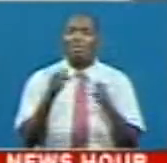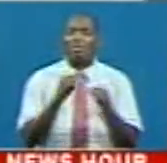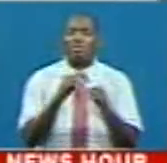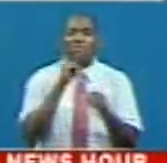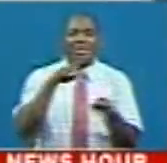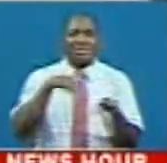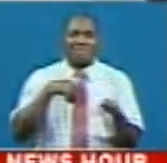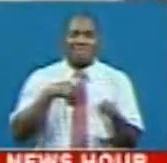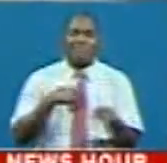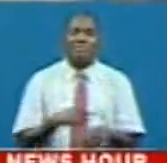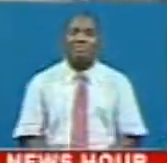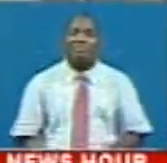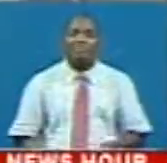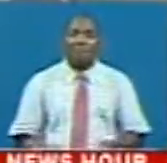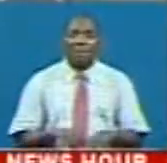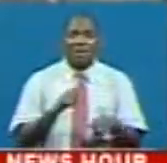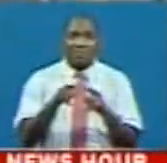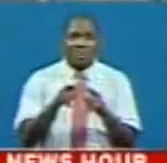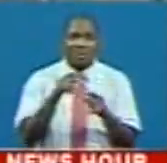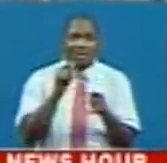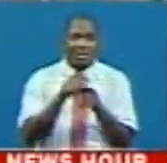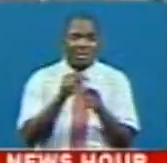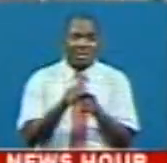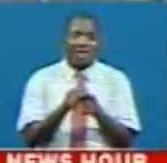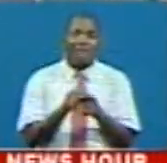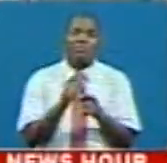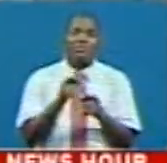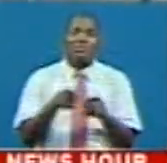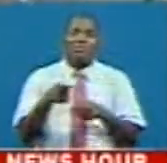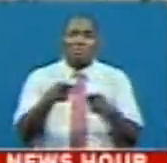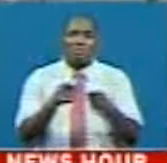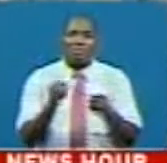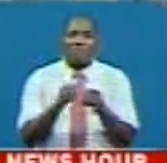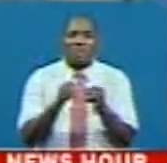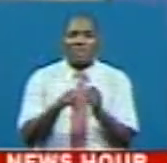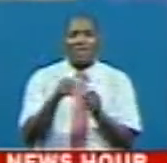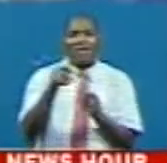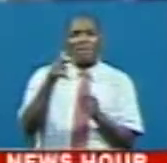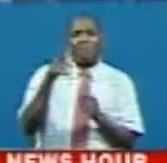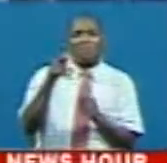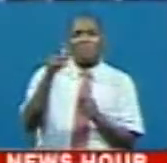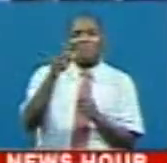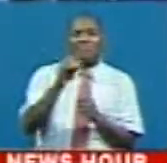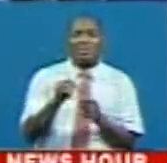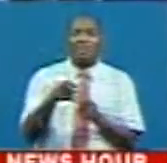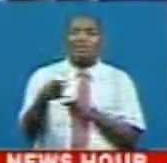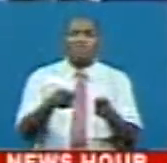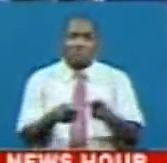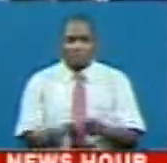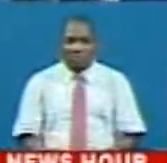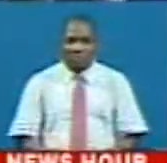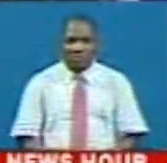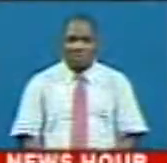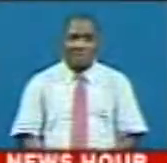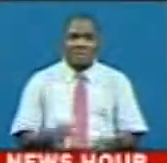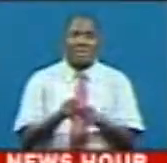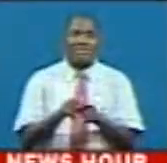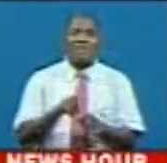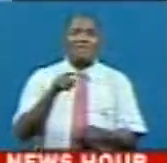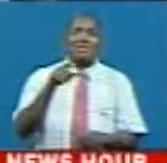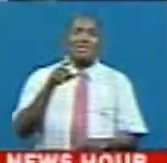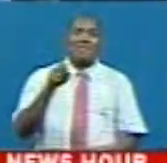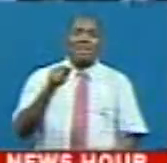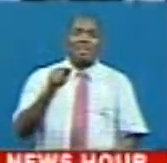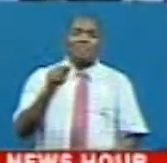number of other states. The Polisario Front controls about 20-25% of the Western Sahara territory as the